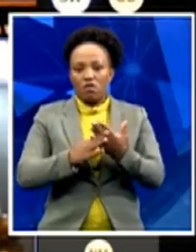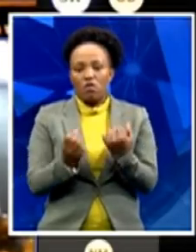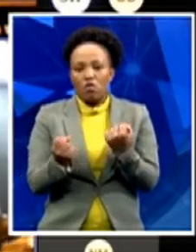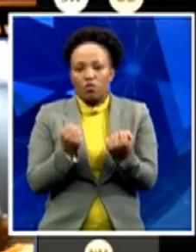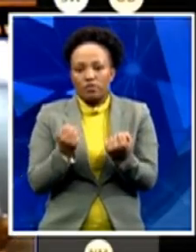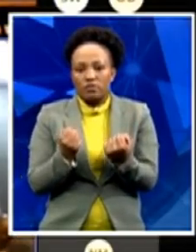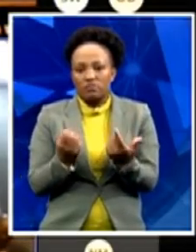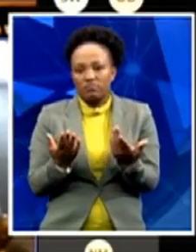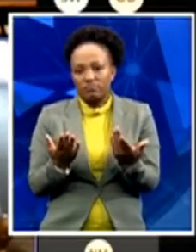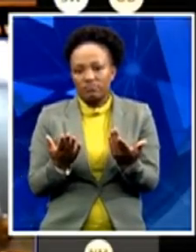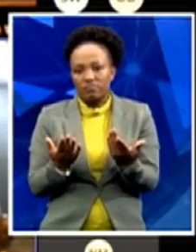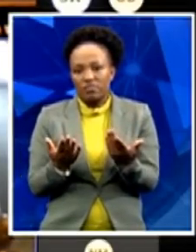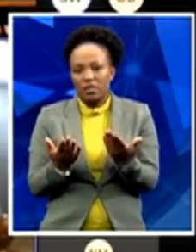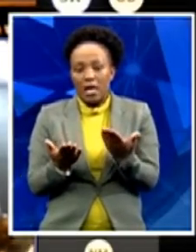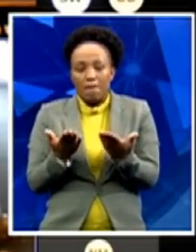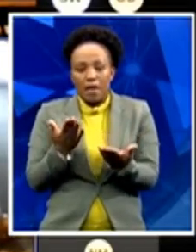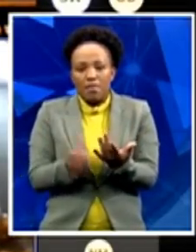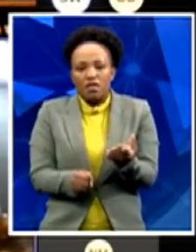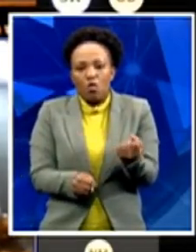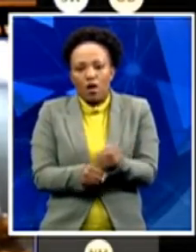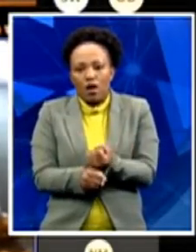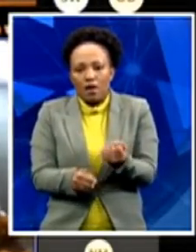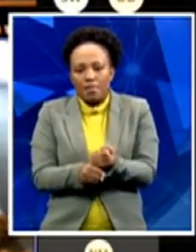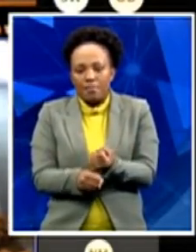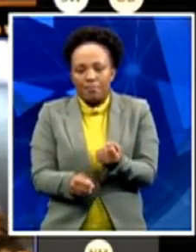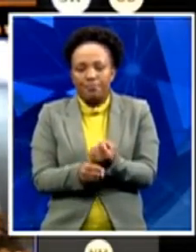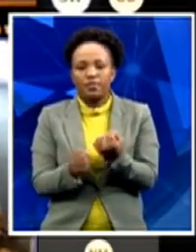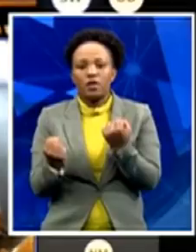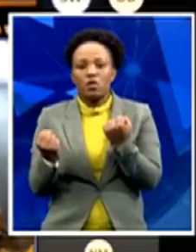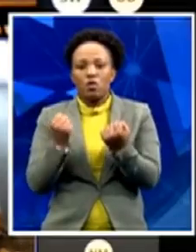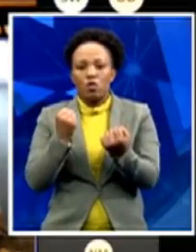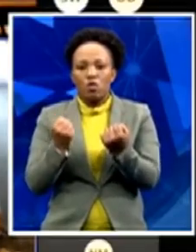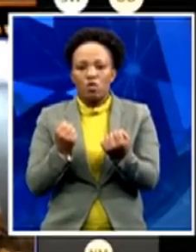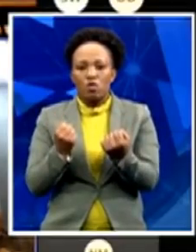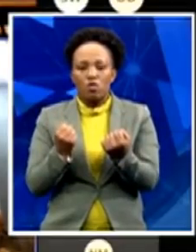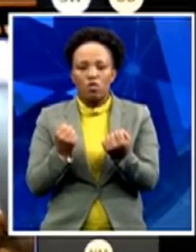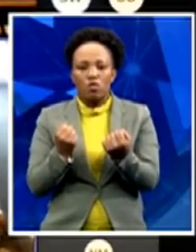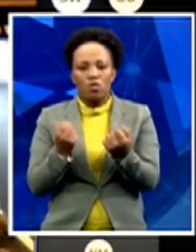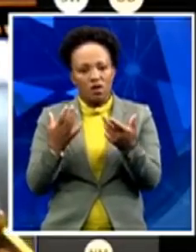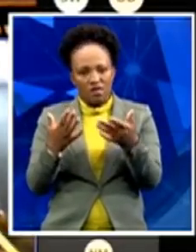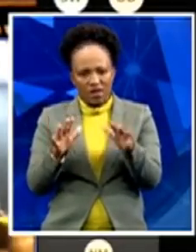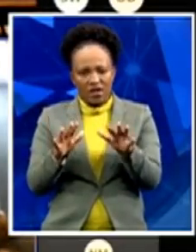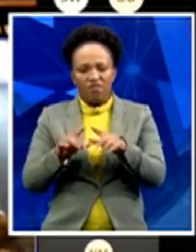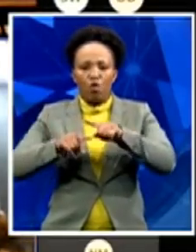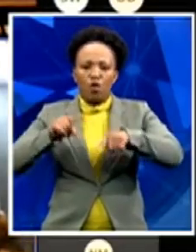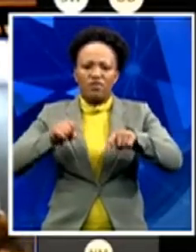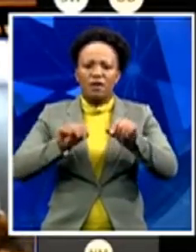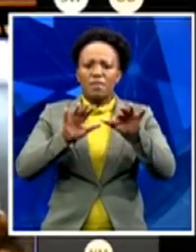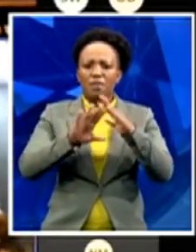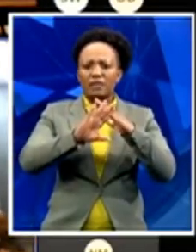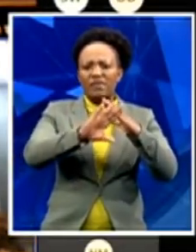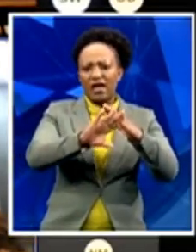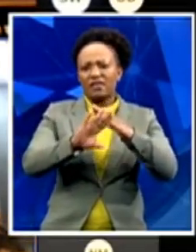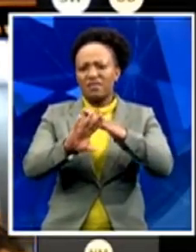that you know, the courts have different rules for different people, and it is our respectful submission